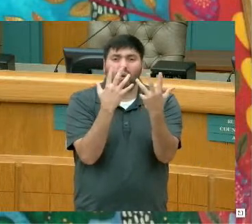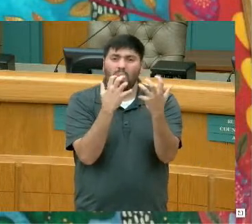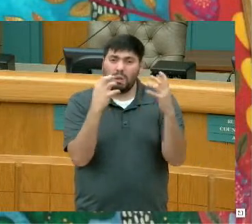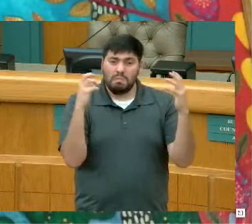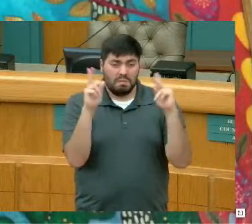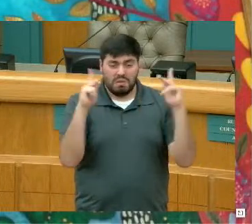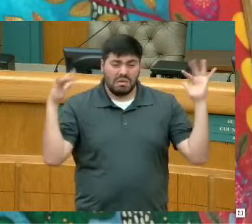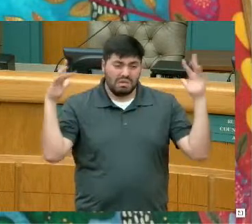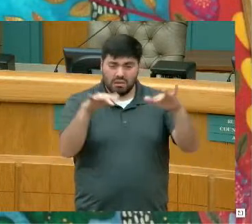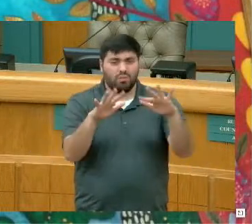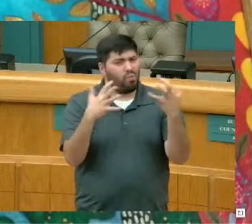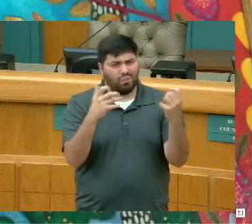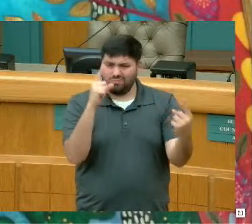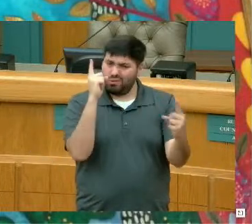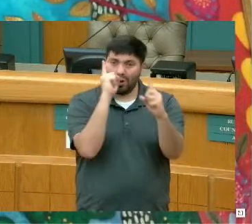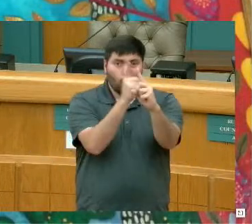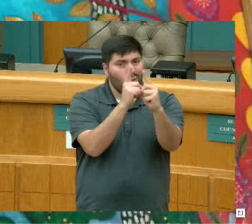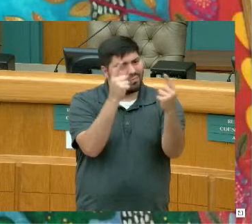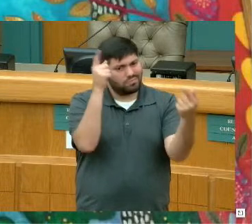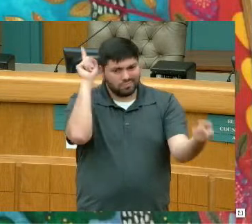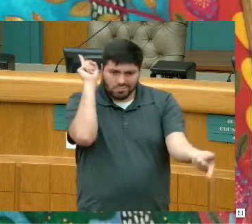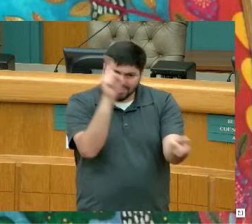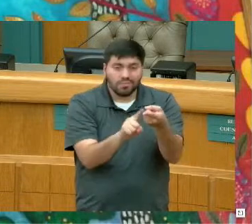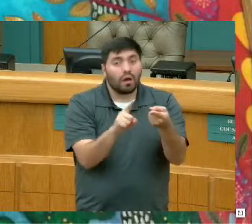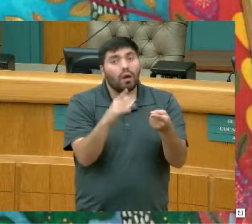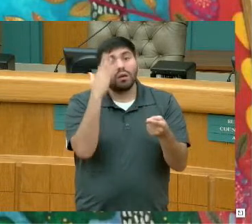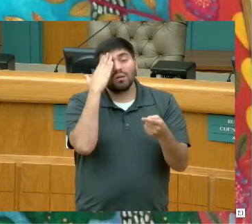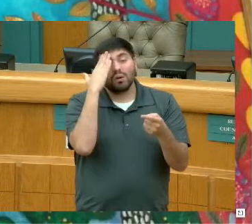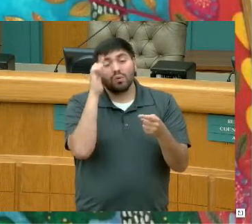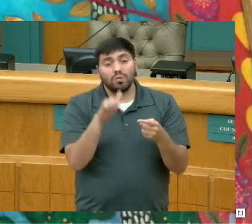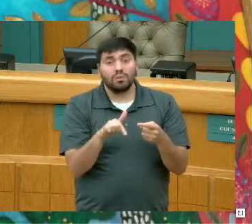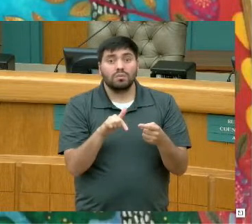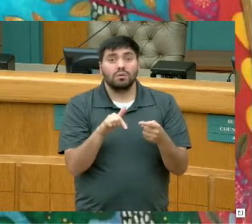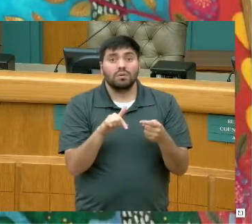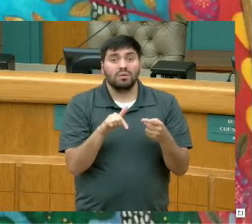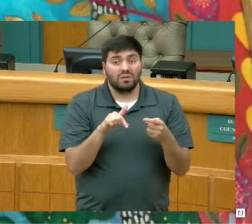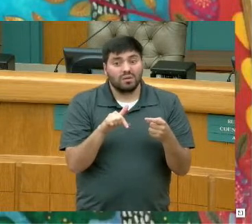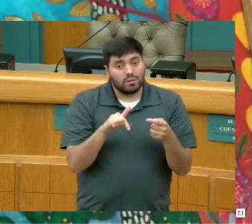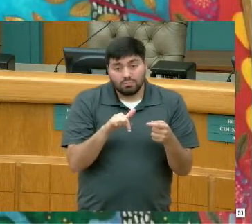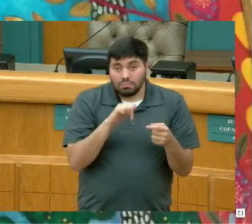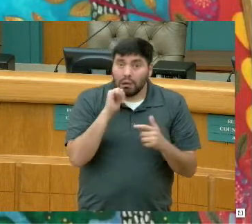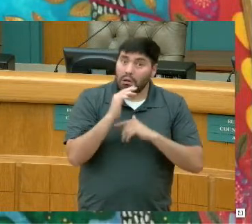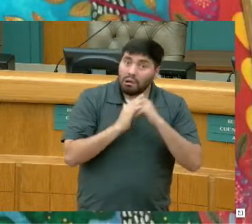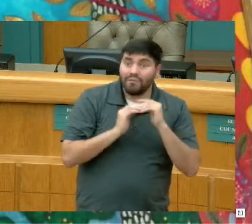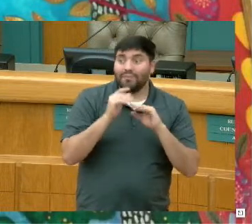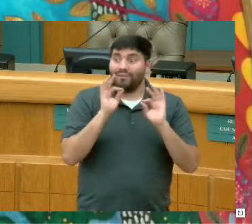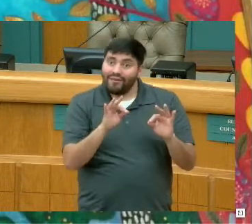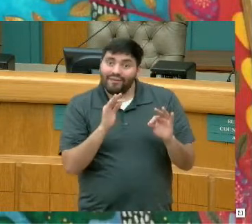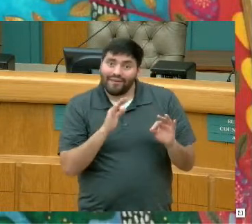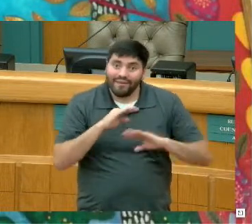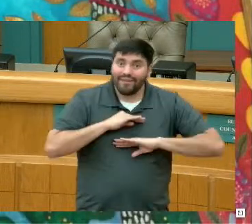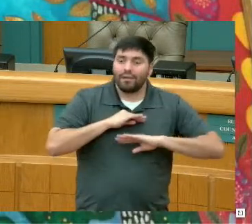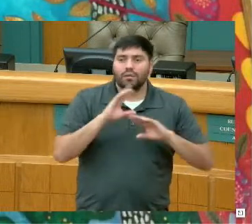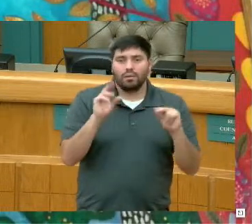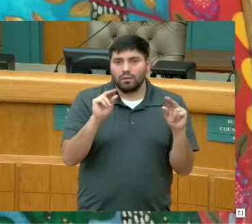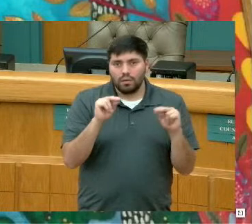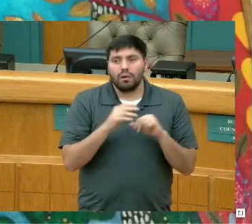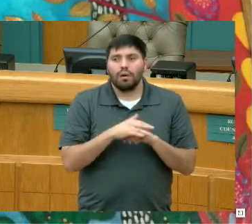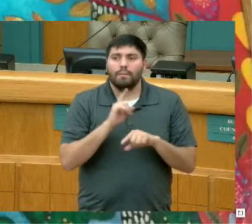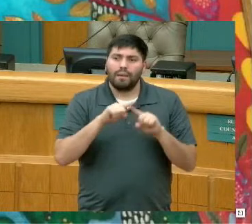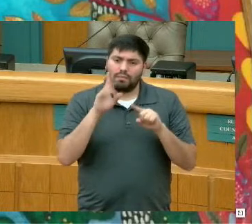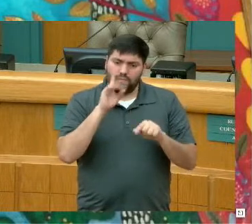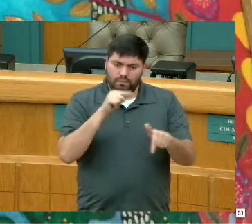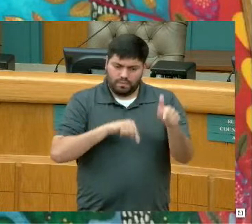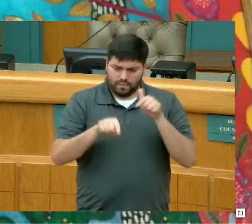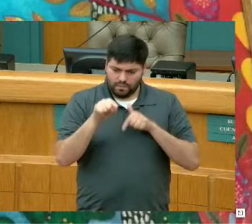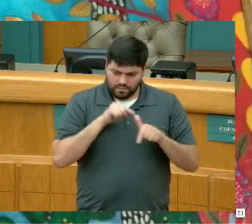huge crowds from forming. And I know it's not perfect. I totally acknowledge. But I'll go back